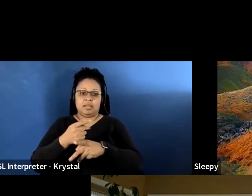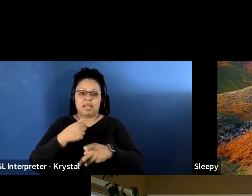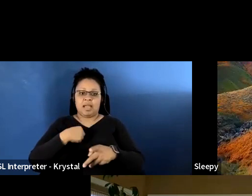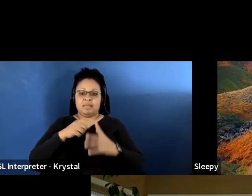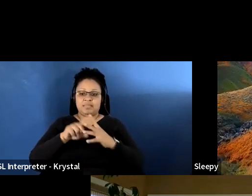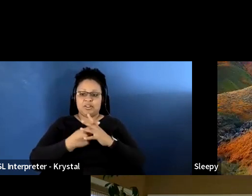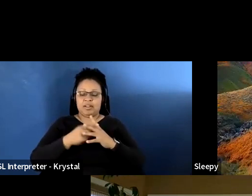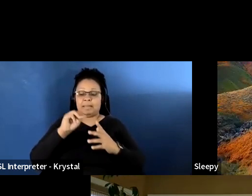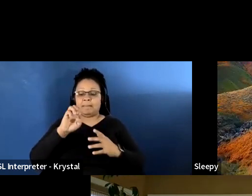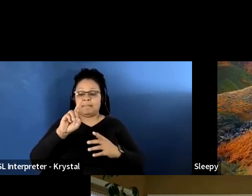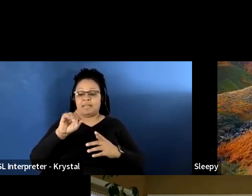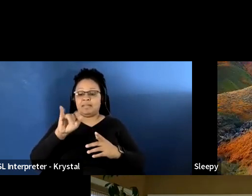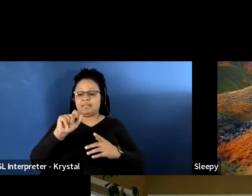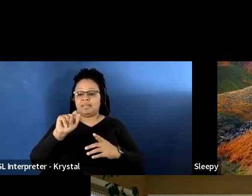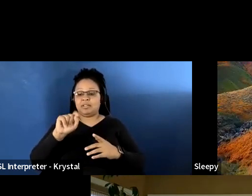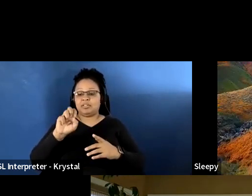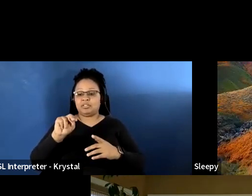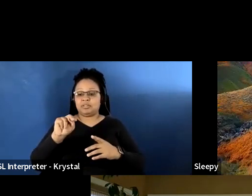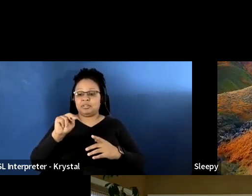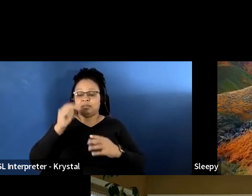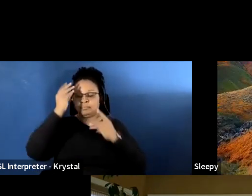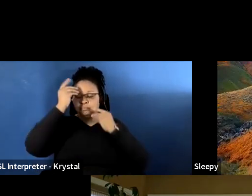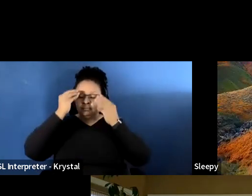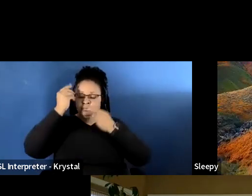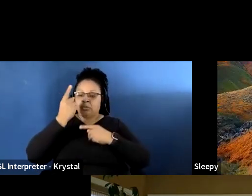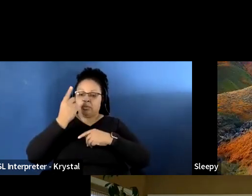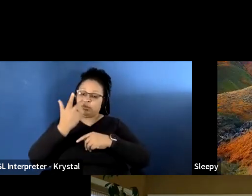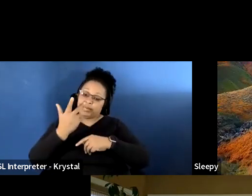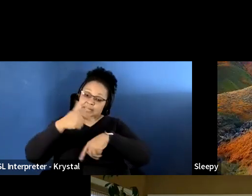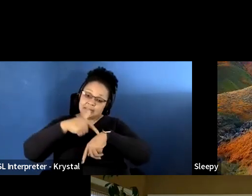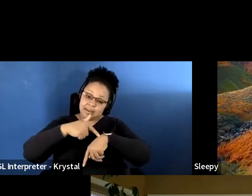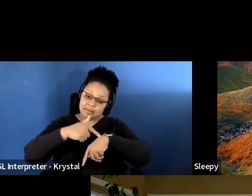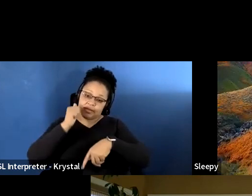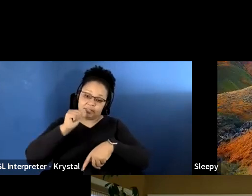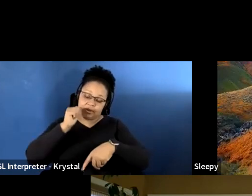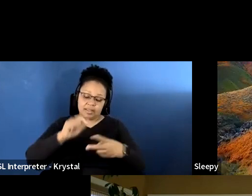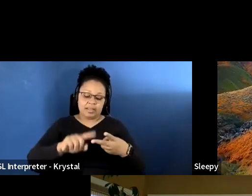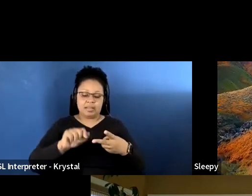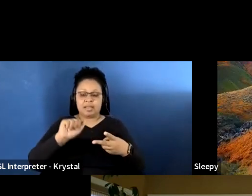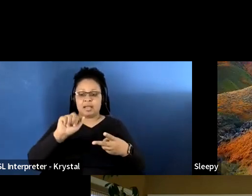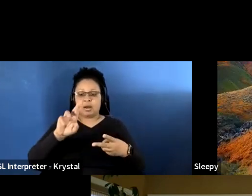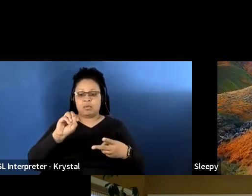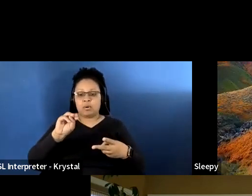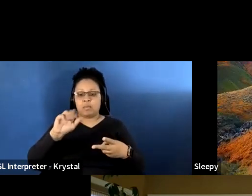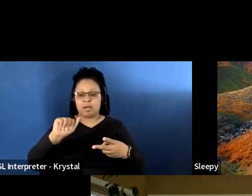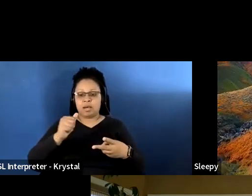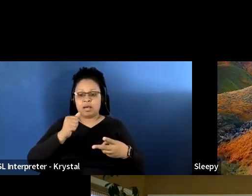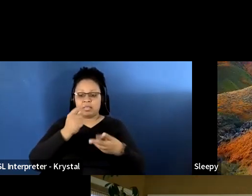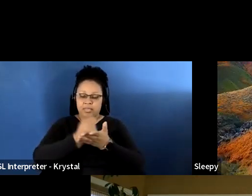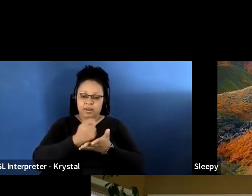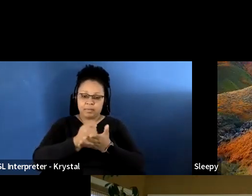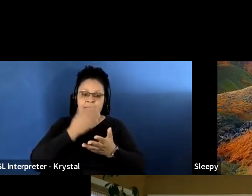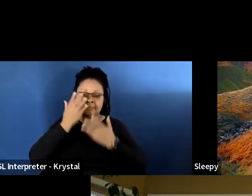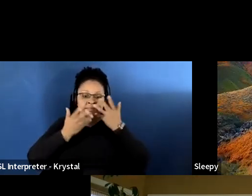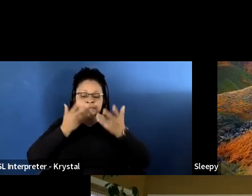meditation 3 times a day, aromatherapy along with the meditation, making sure I get nutrition. So I bought some